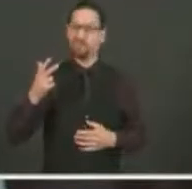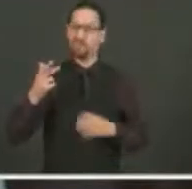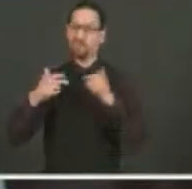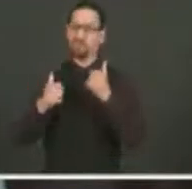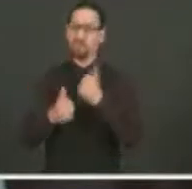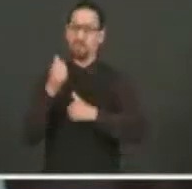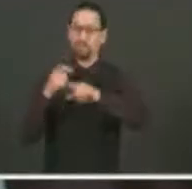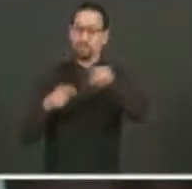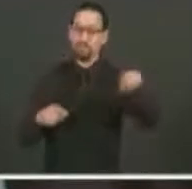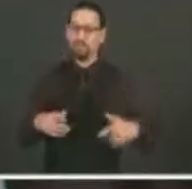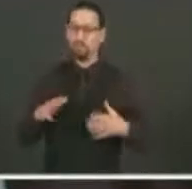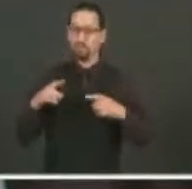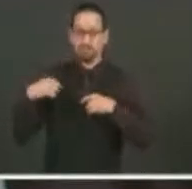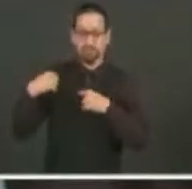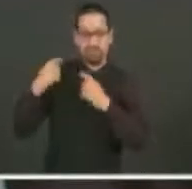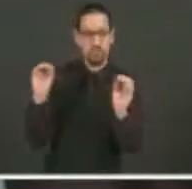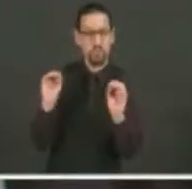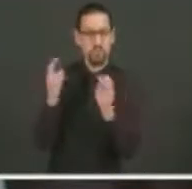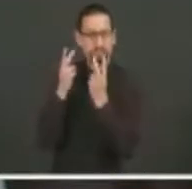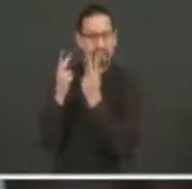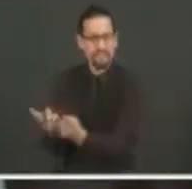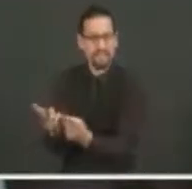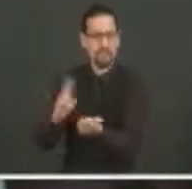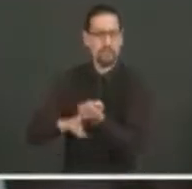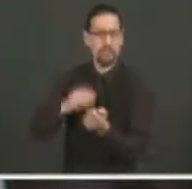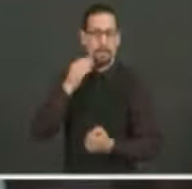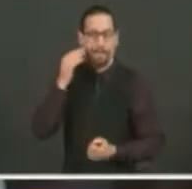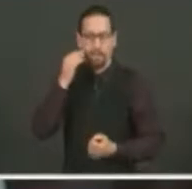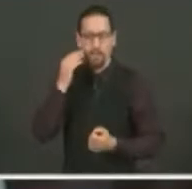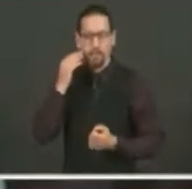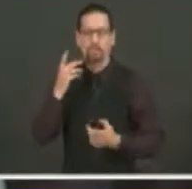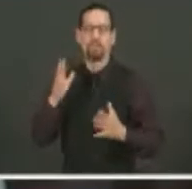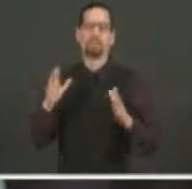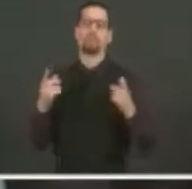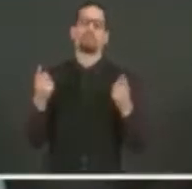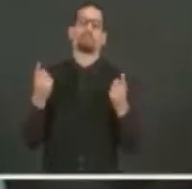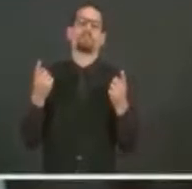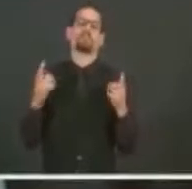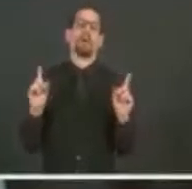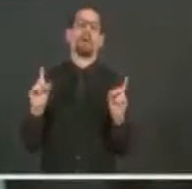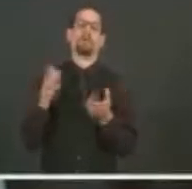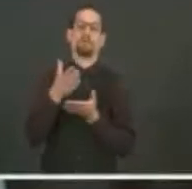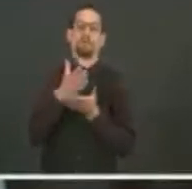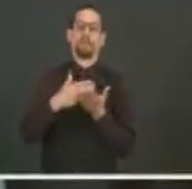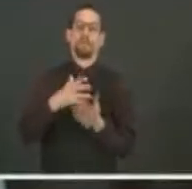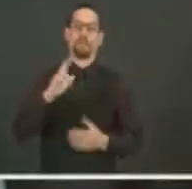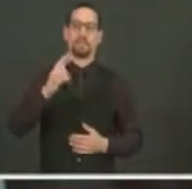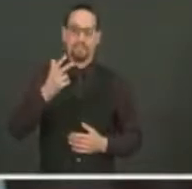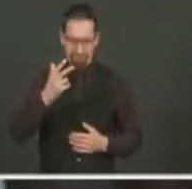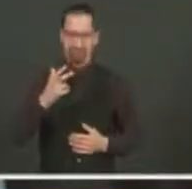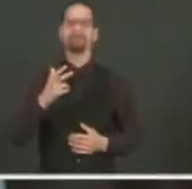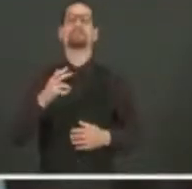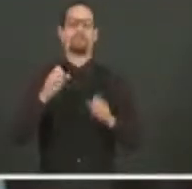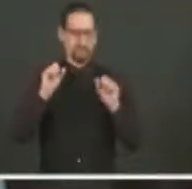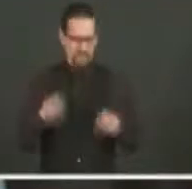in a nursing home, hope is on the way for phase 3, and we'll be providing that guidance next